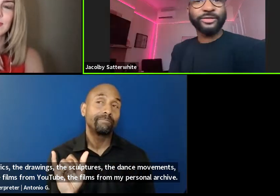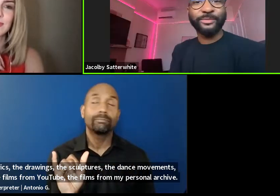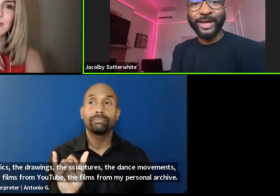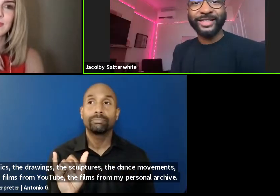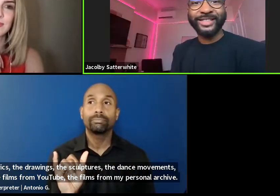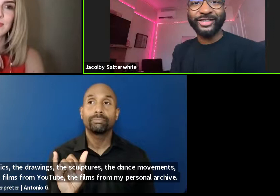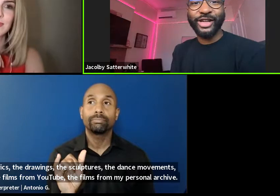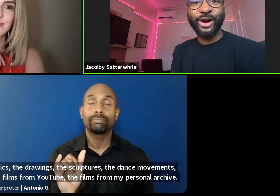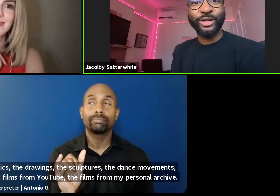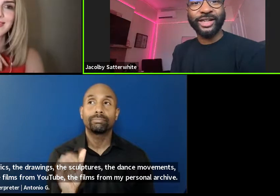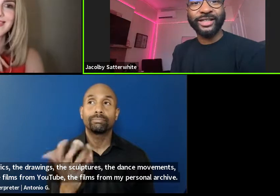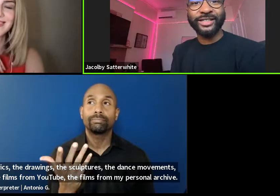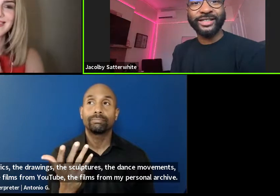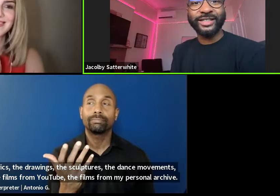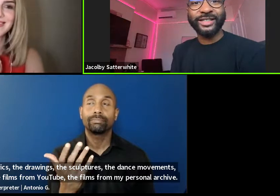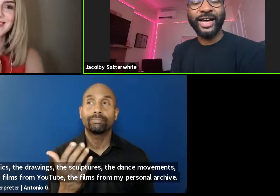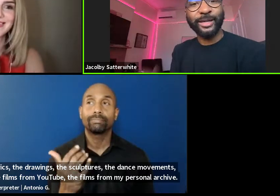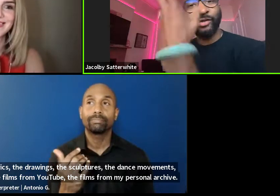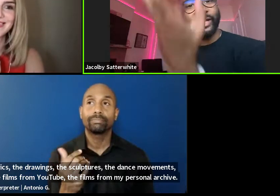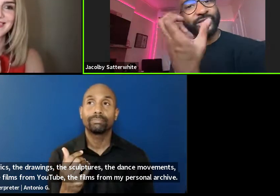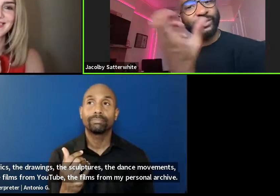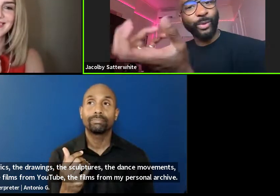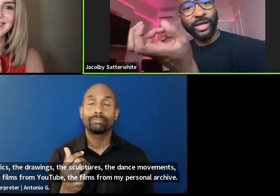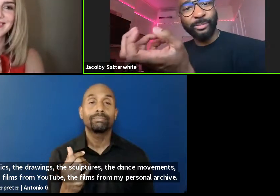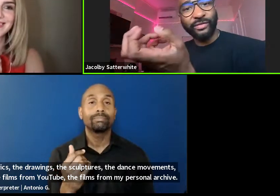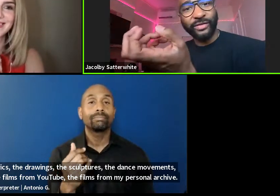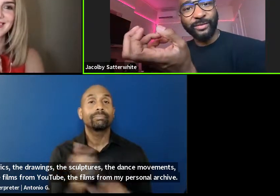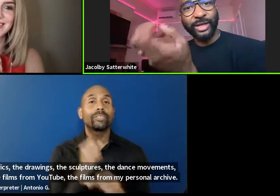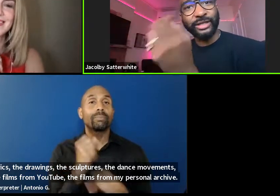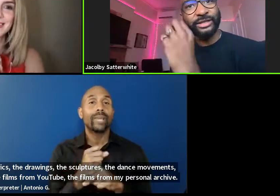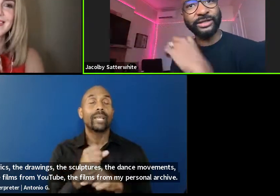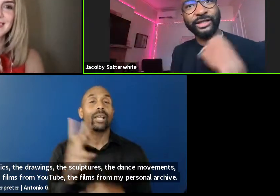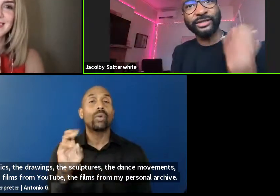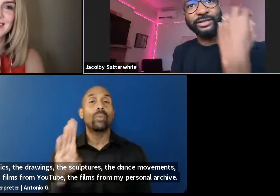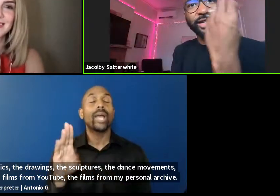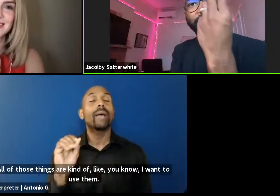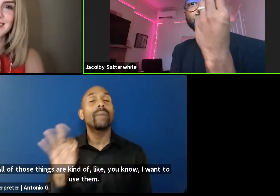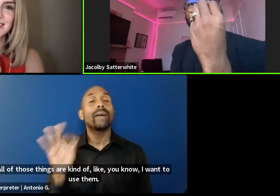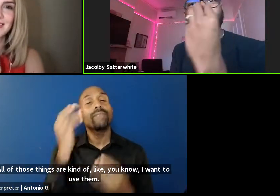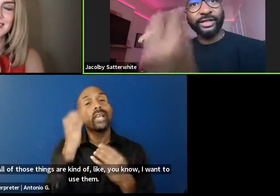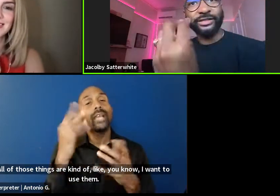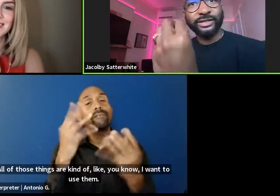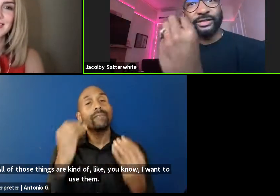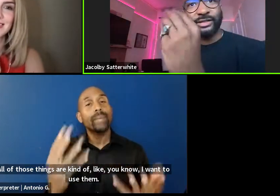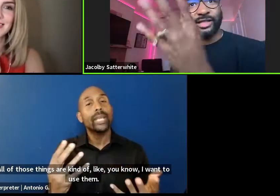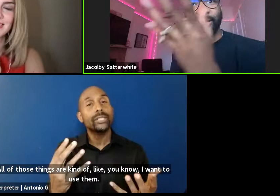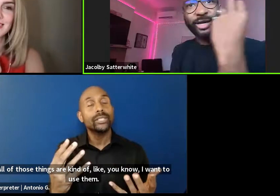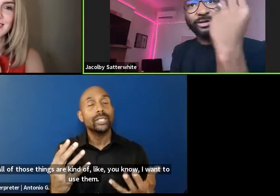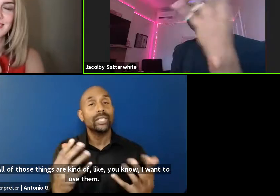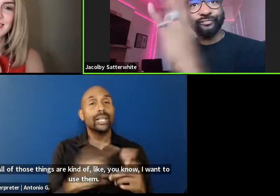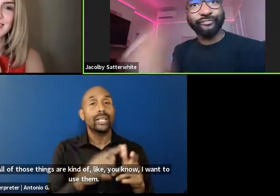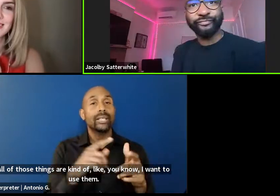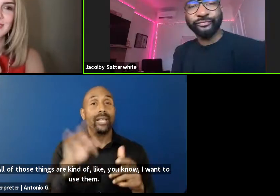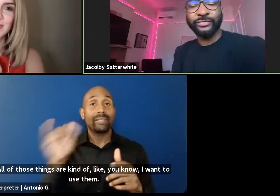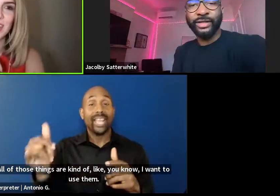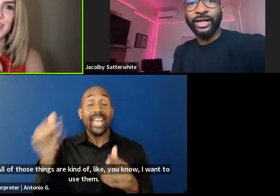I'm going to use them. They all like kind of create this web of information that that gels into like